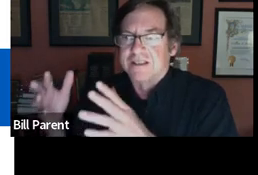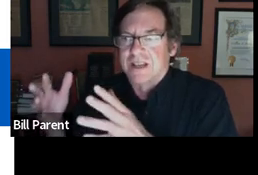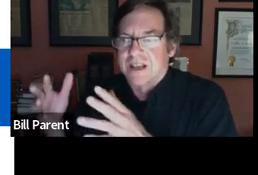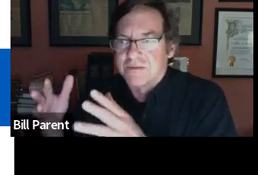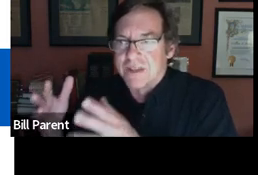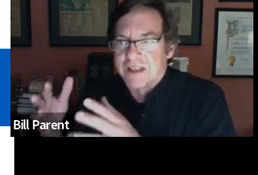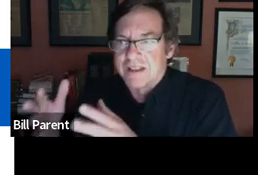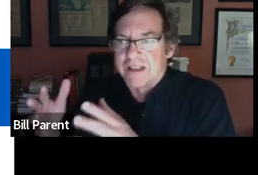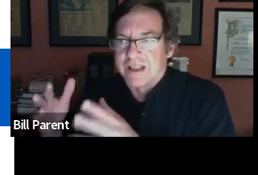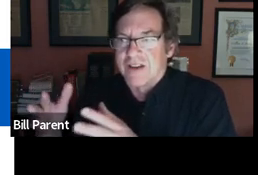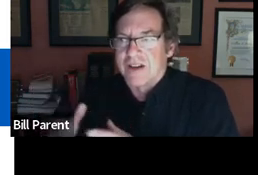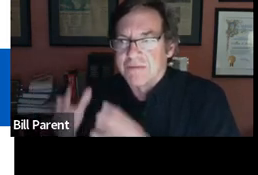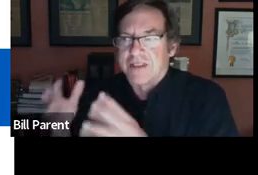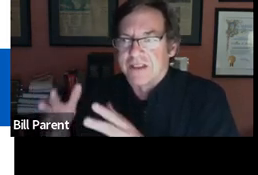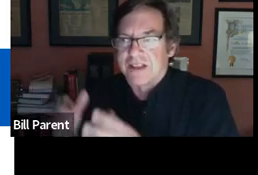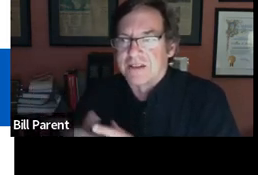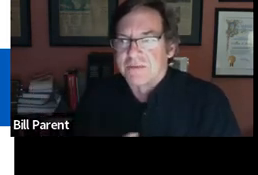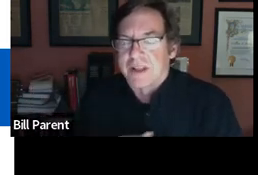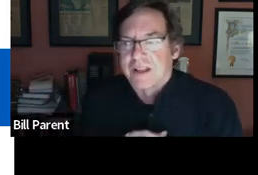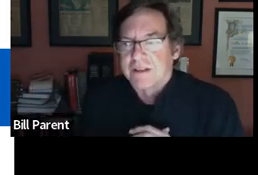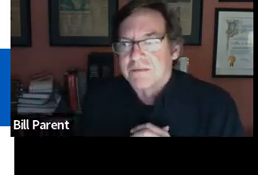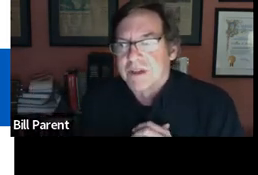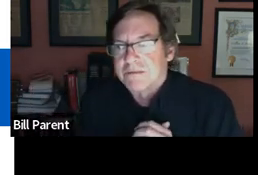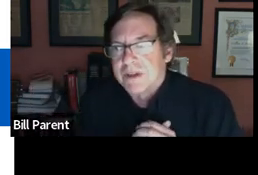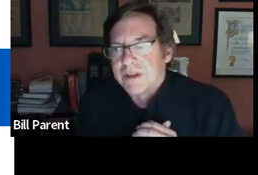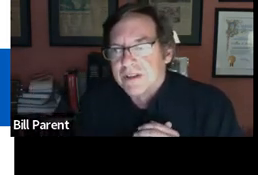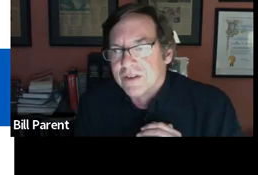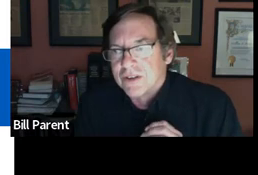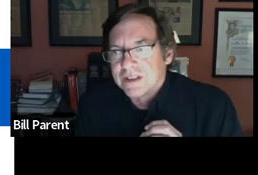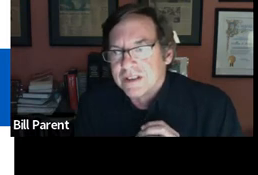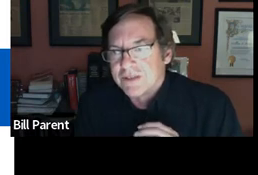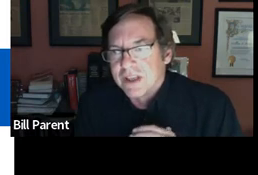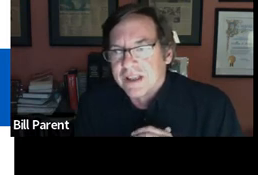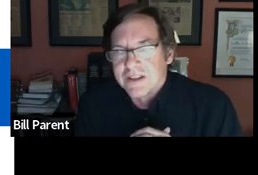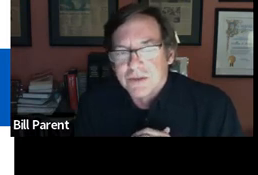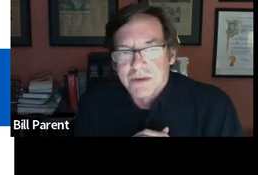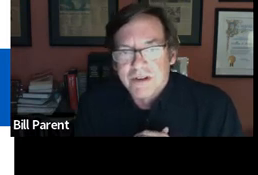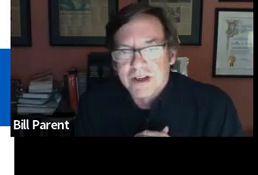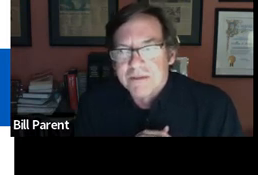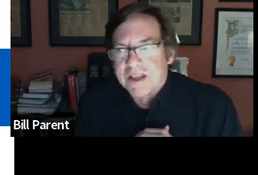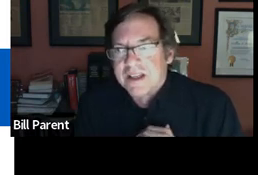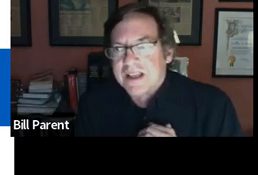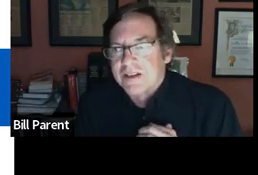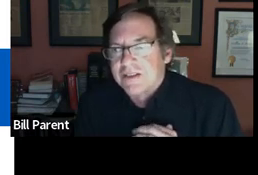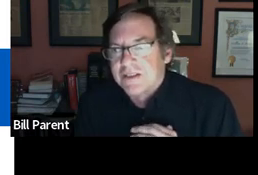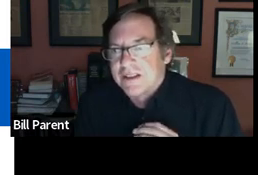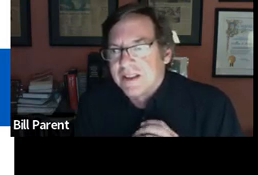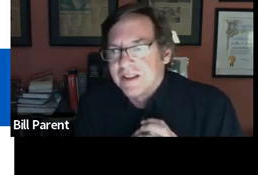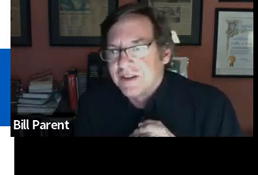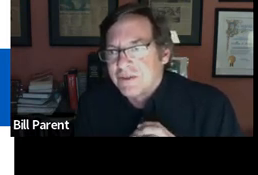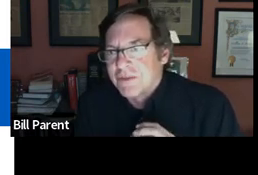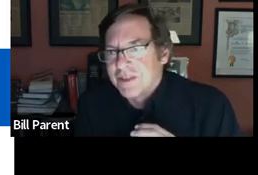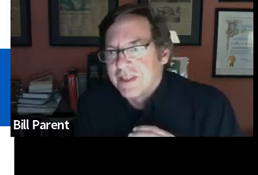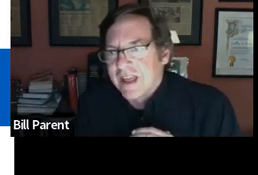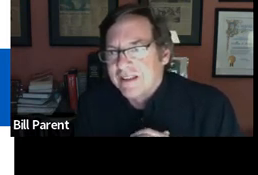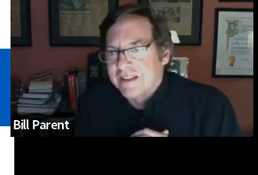kids on meth and get them early as we can into a program. Now, you